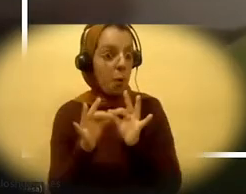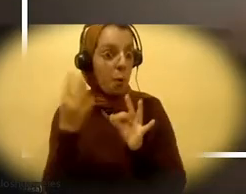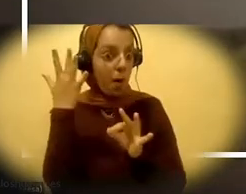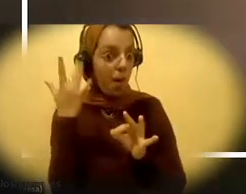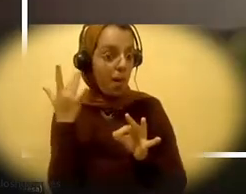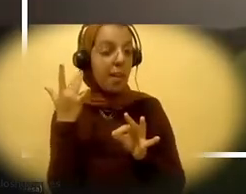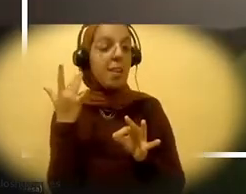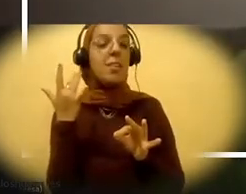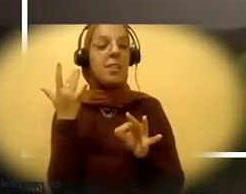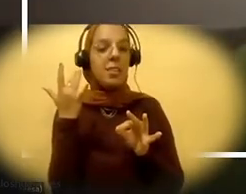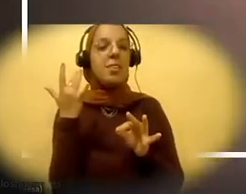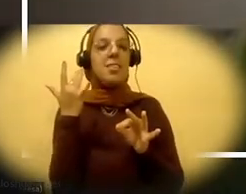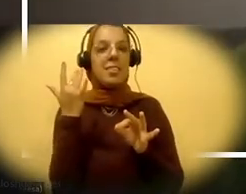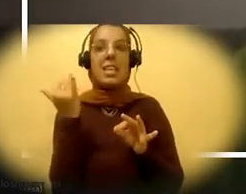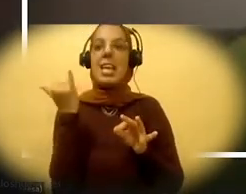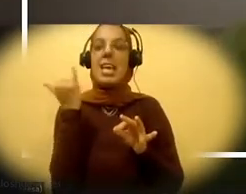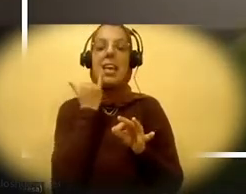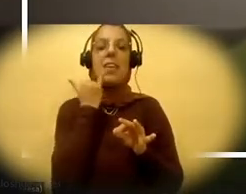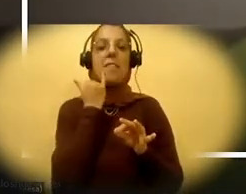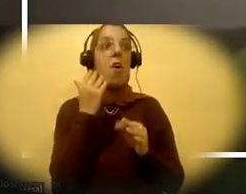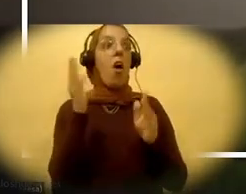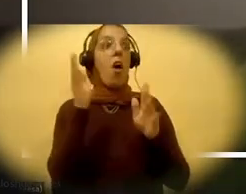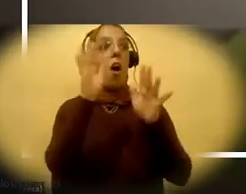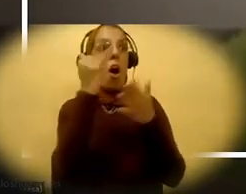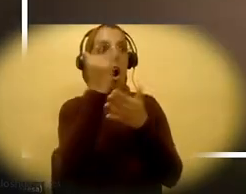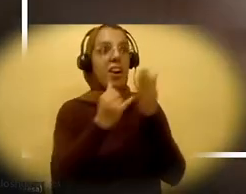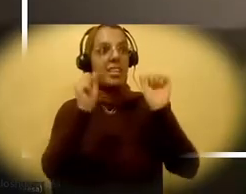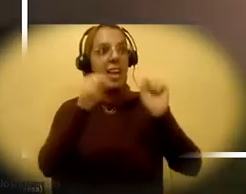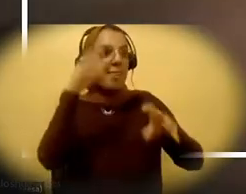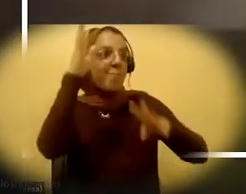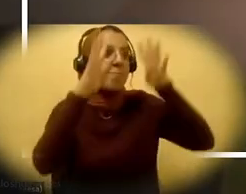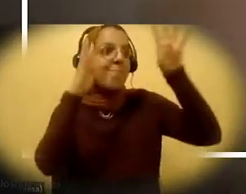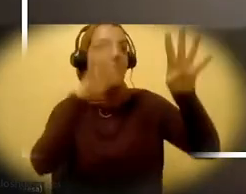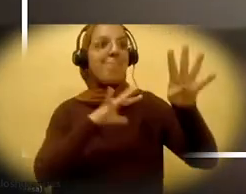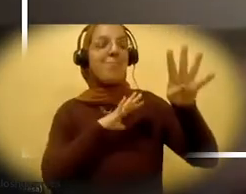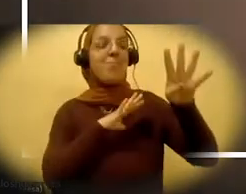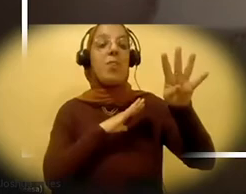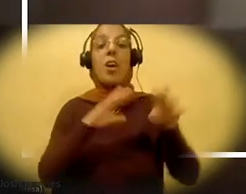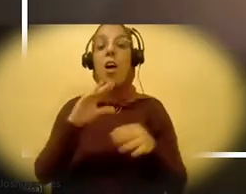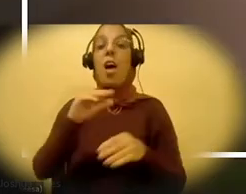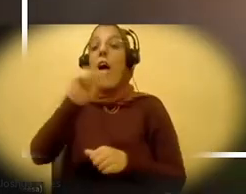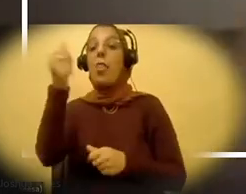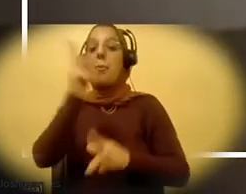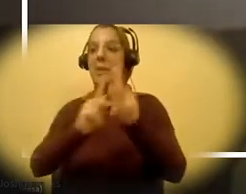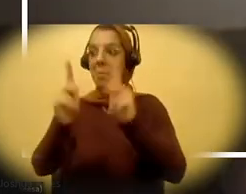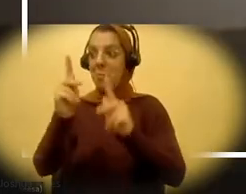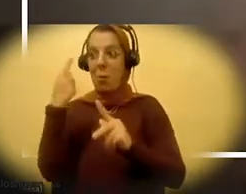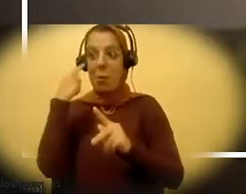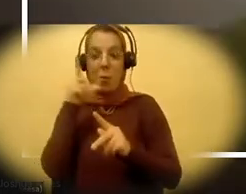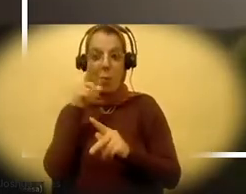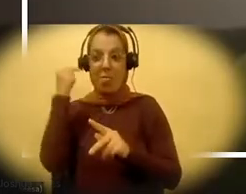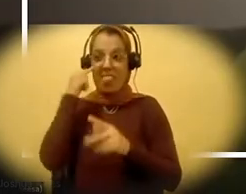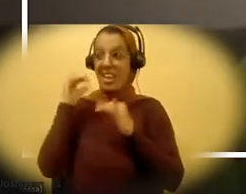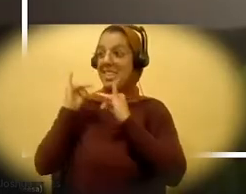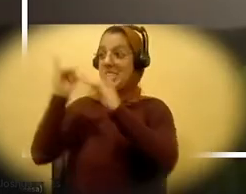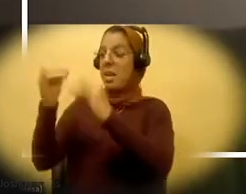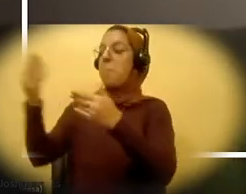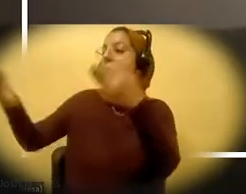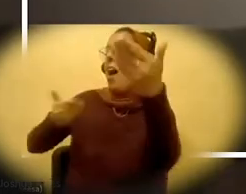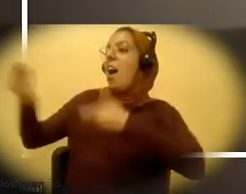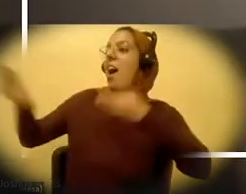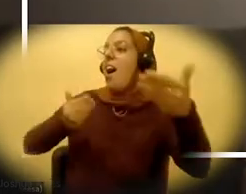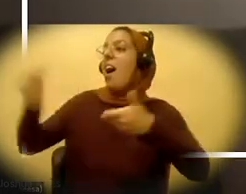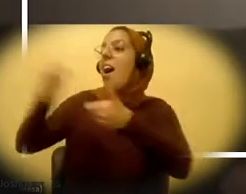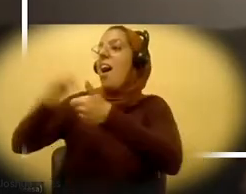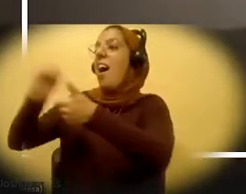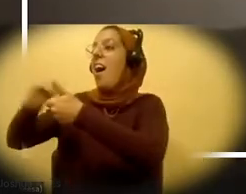know, make art like that so wonderfully for everyone to see, it just naturally invites people who think just like you to make even more awesome stuff.